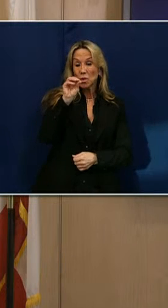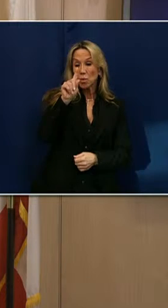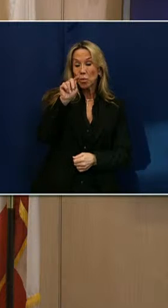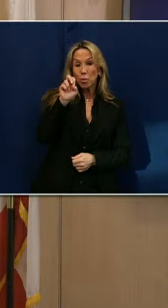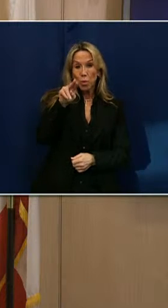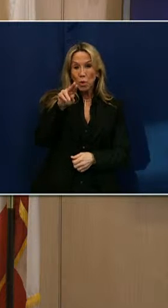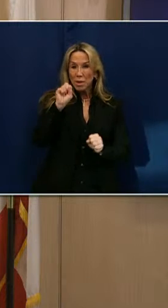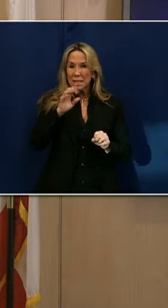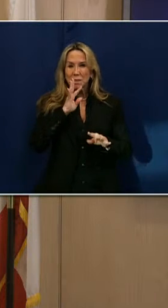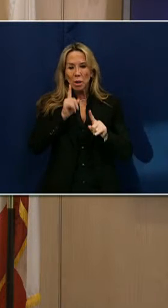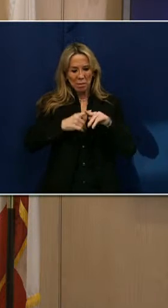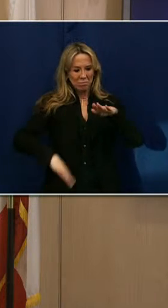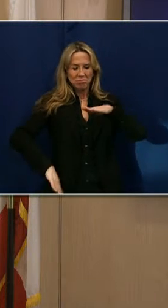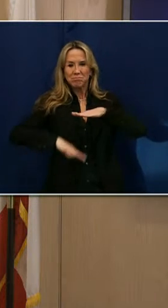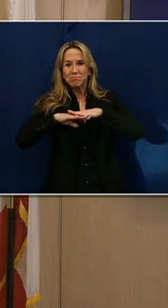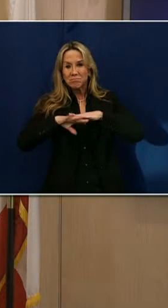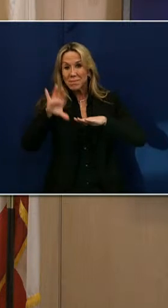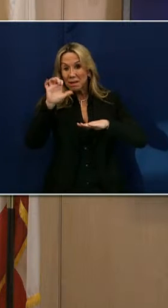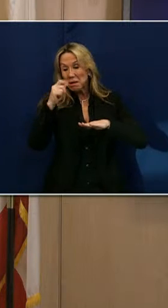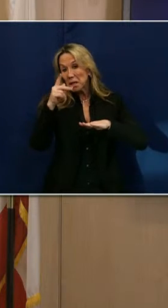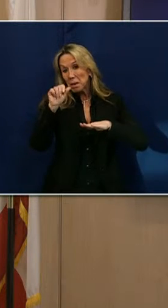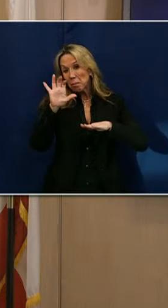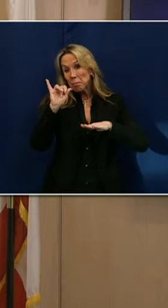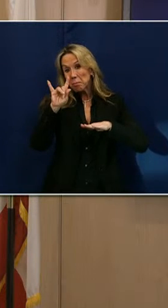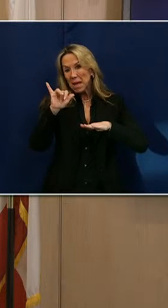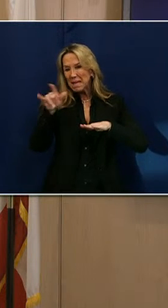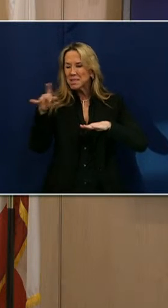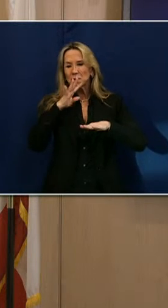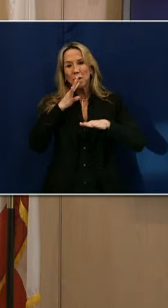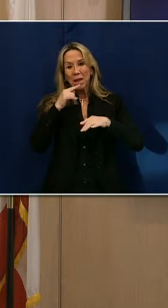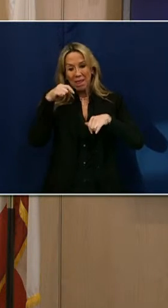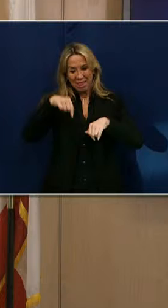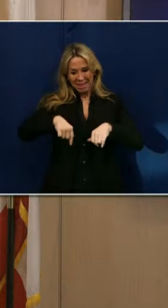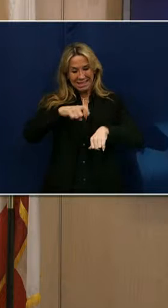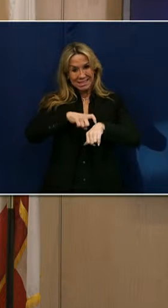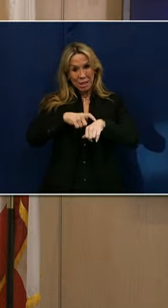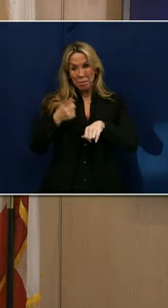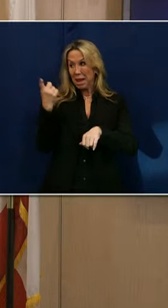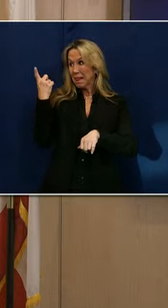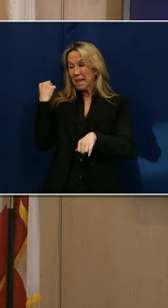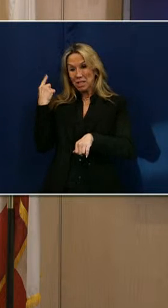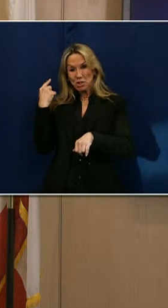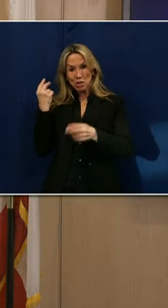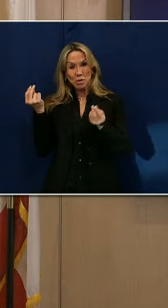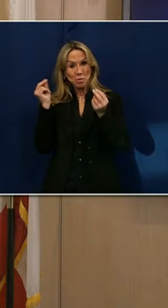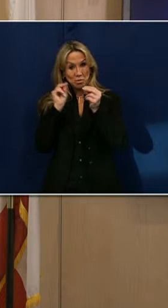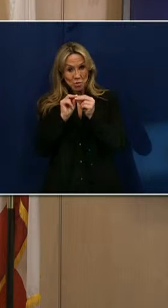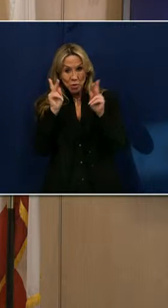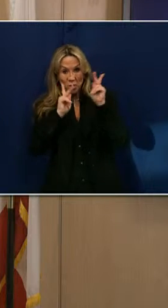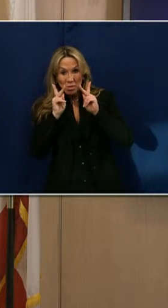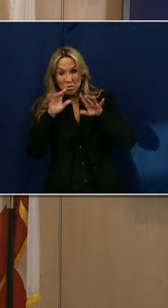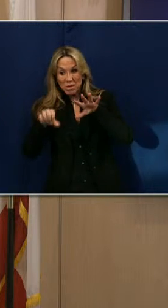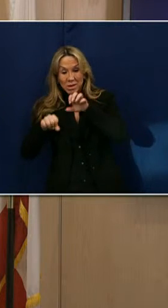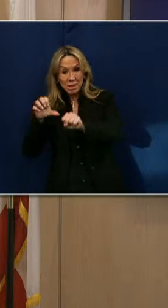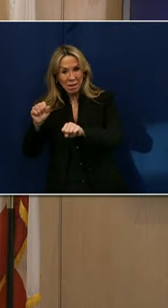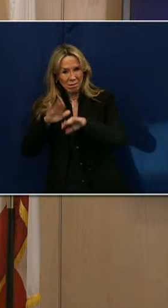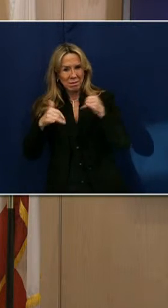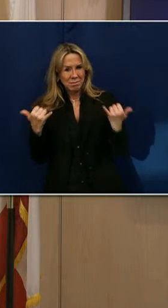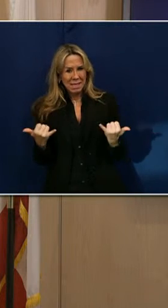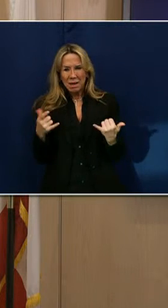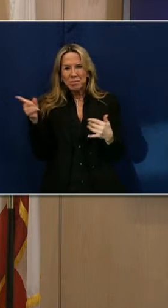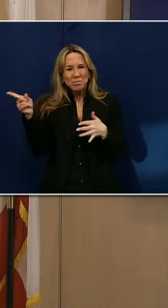our capacity and what it was maybe this time last year as far as ICU and hospitalizations go for the region.